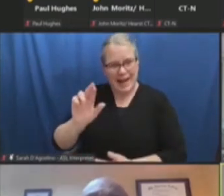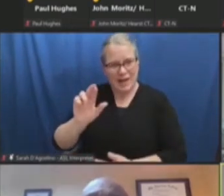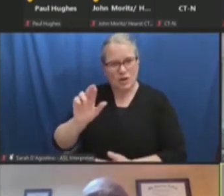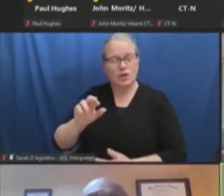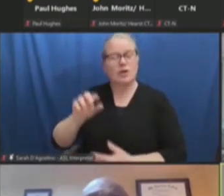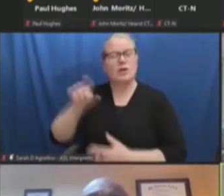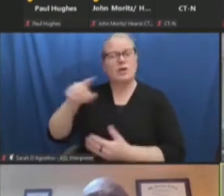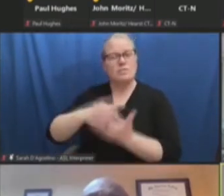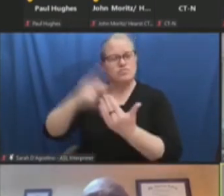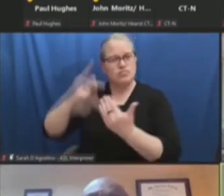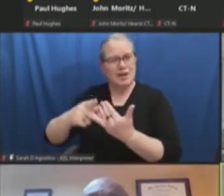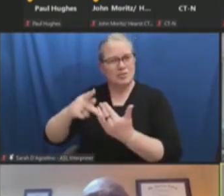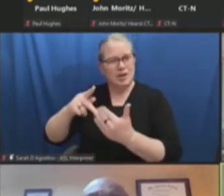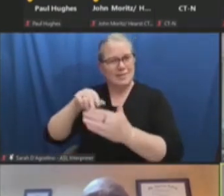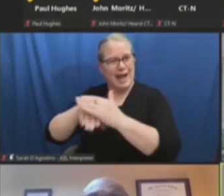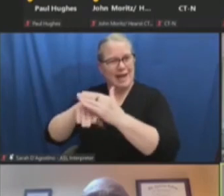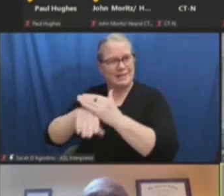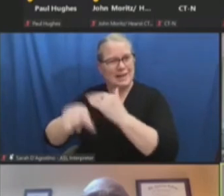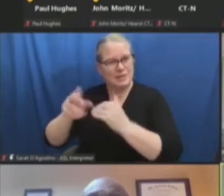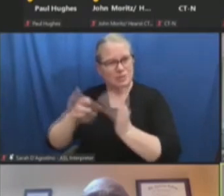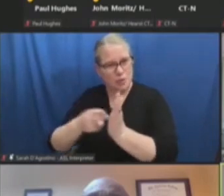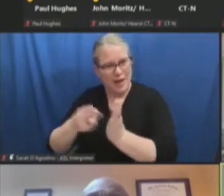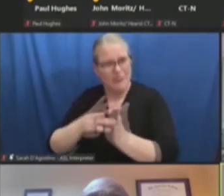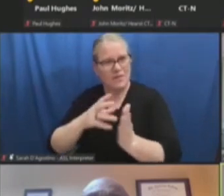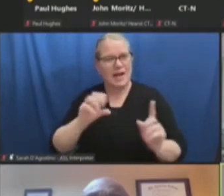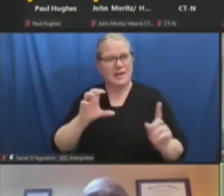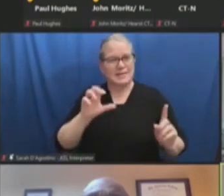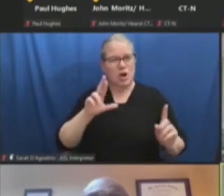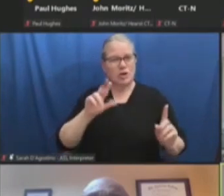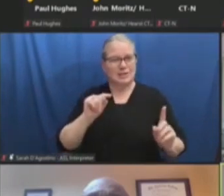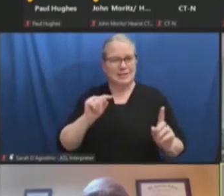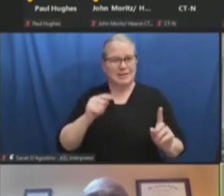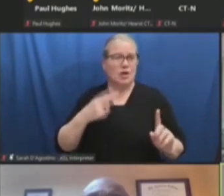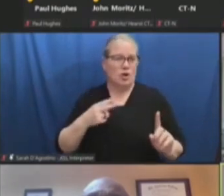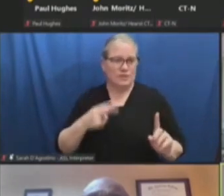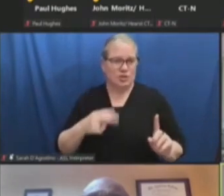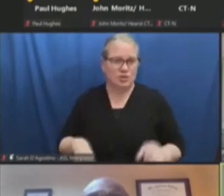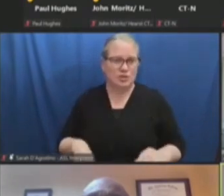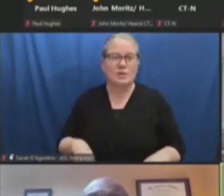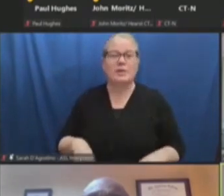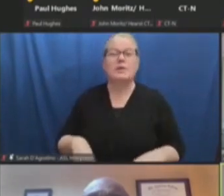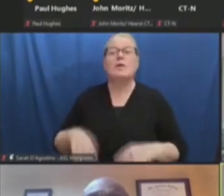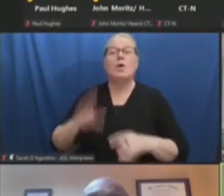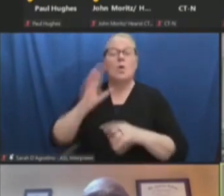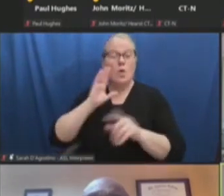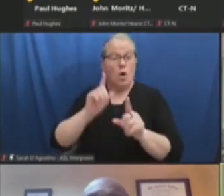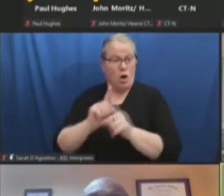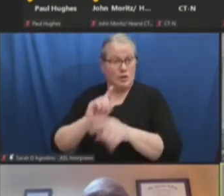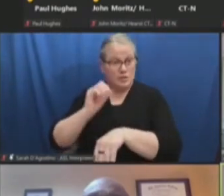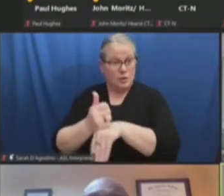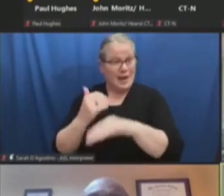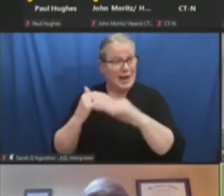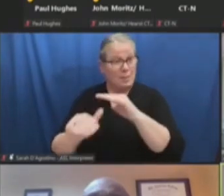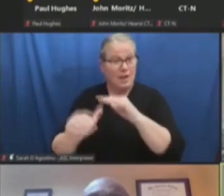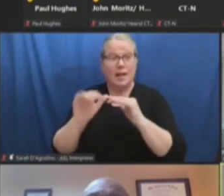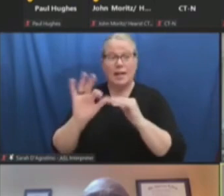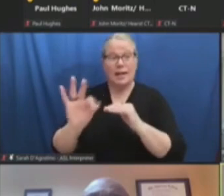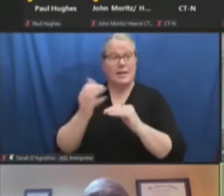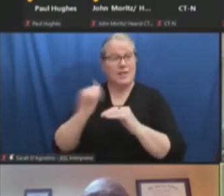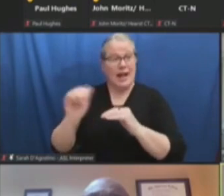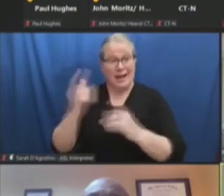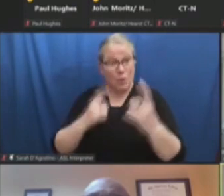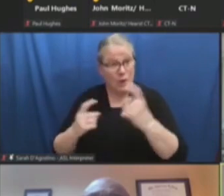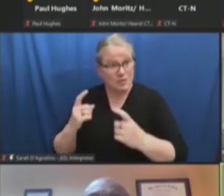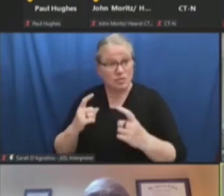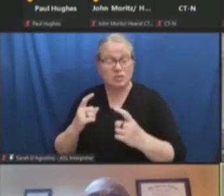Haven and CRT in Hartford. But we will have an email set up. So if any questions, if anyone has